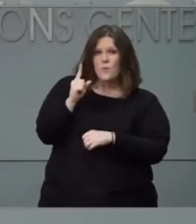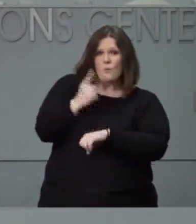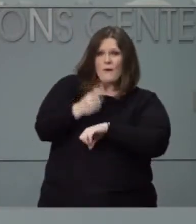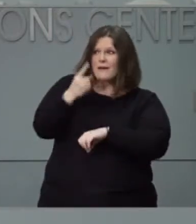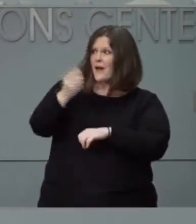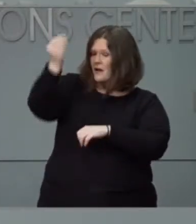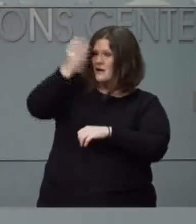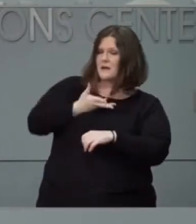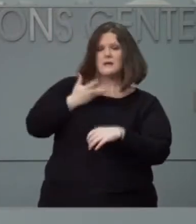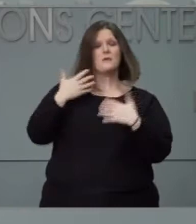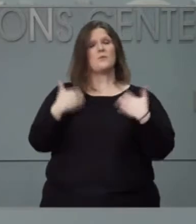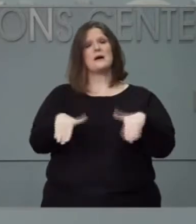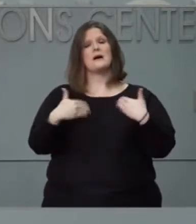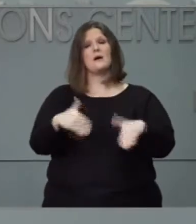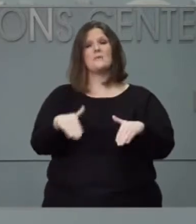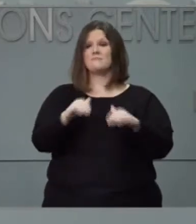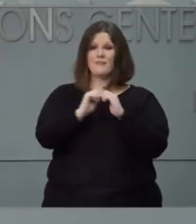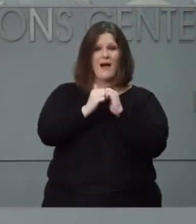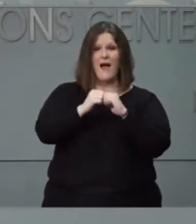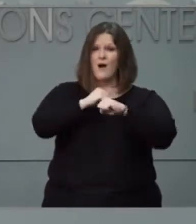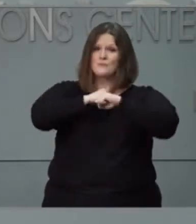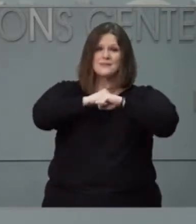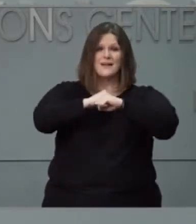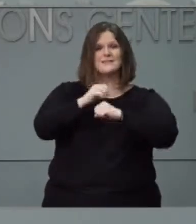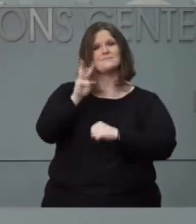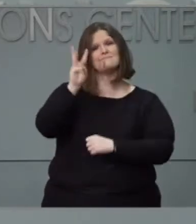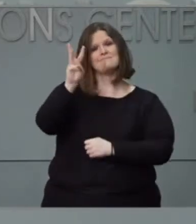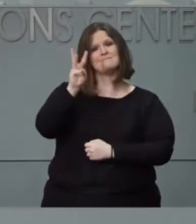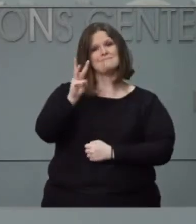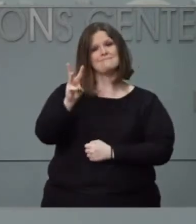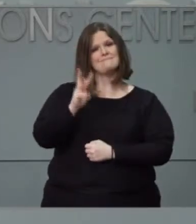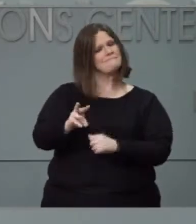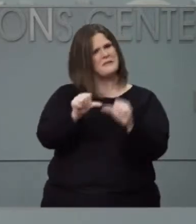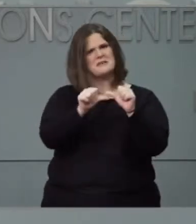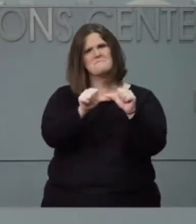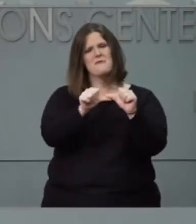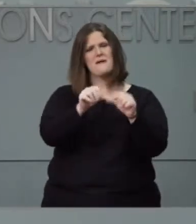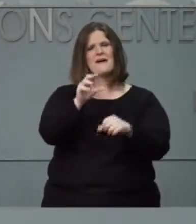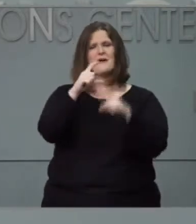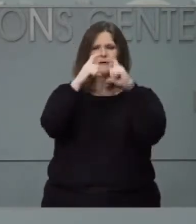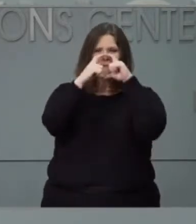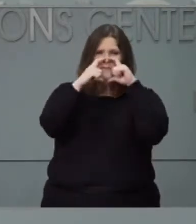what works, and it's the 3 Ws. So keep them up, wash your hands, wait 6 feet